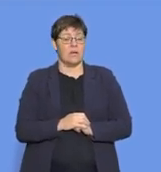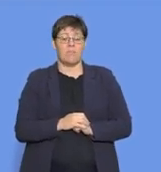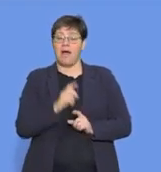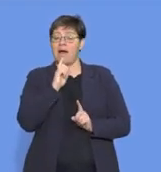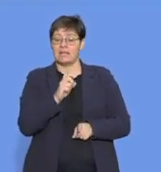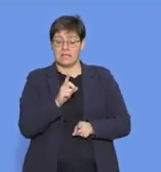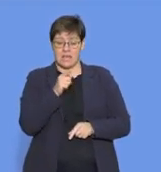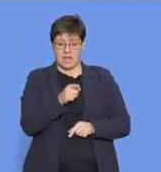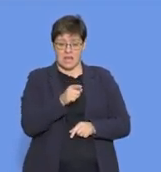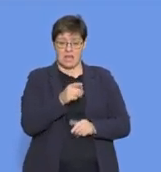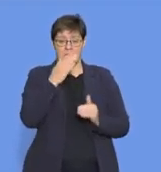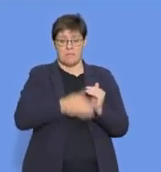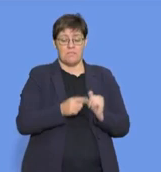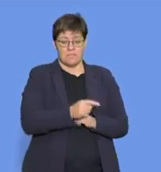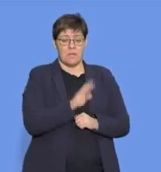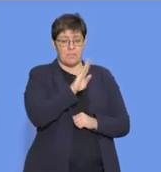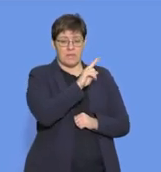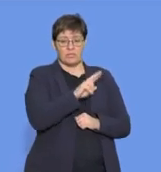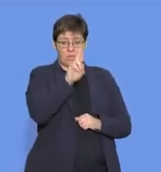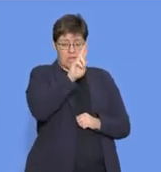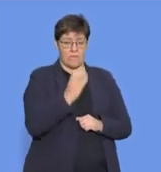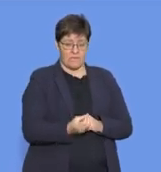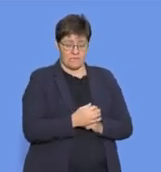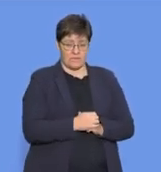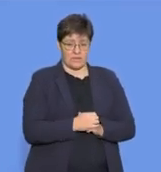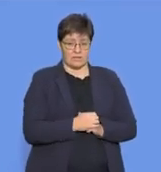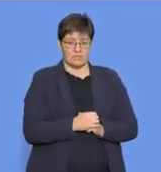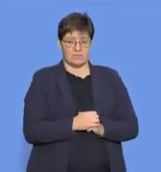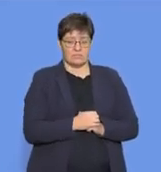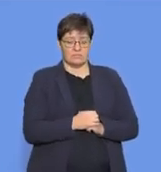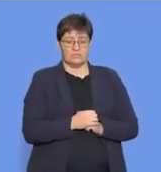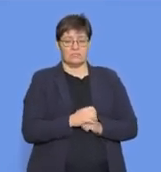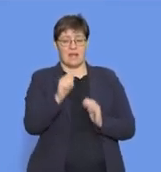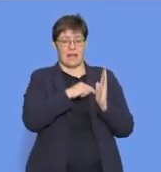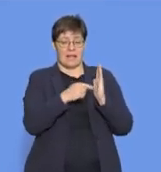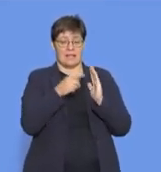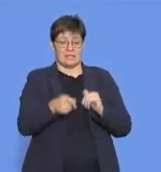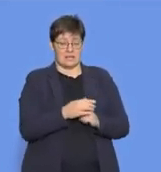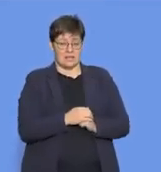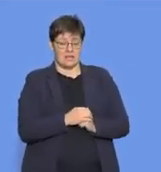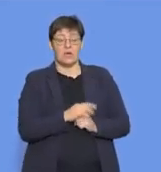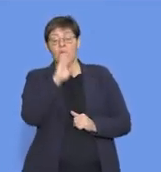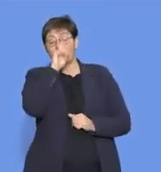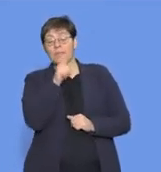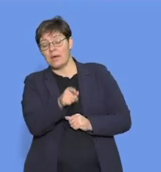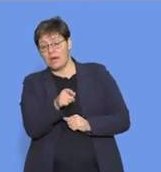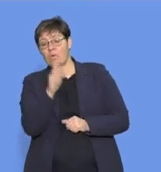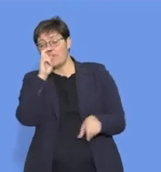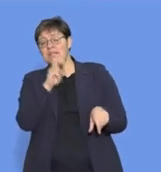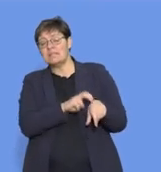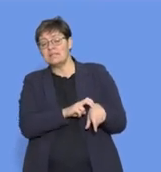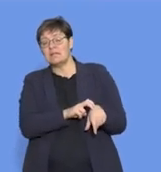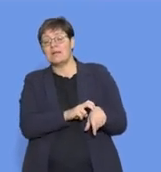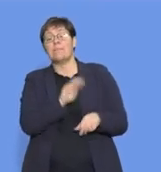3215692.405. Okay, so that's the answer that we end up with. We got our answer for B squared. So this is the answer we ended up with our calculator. And remember